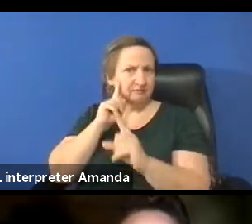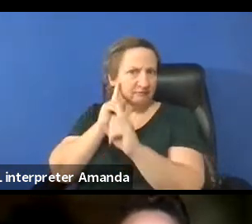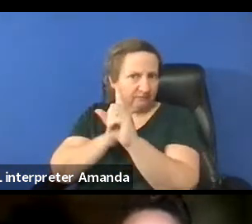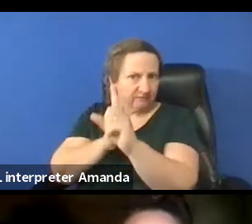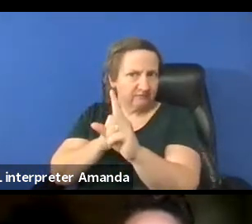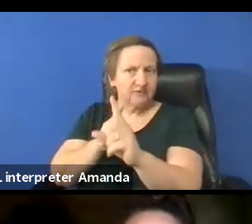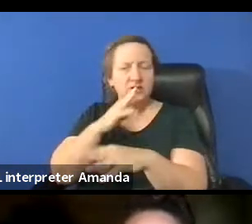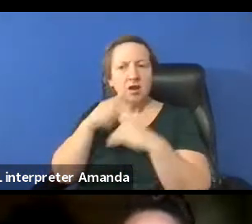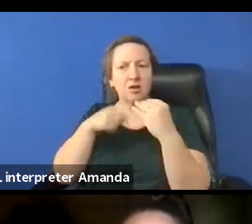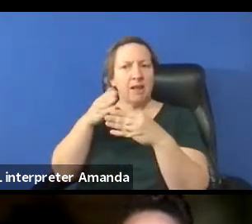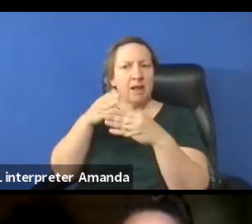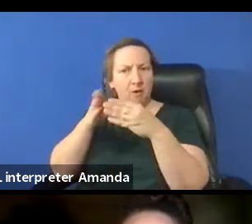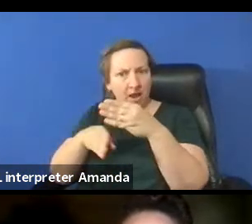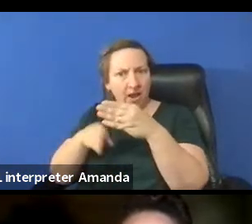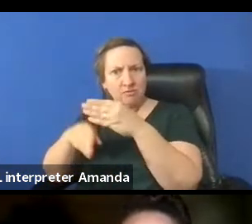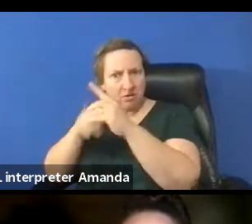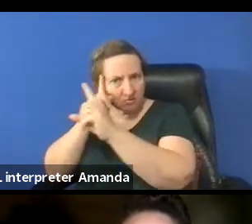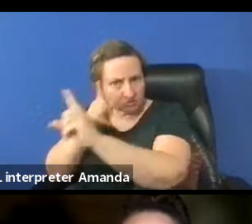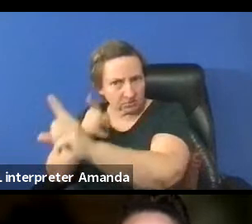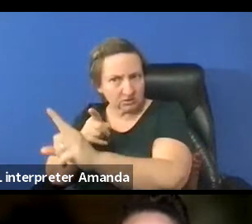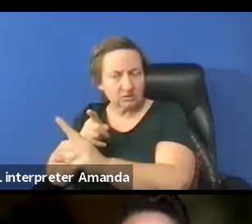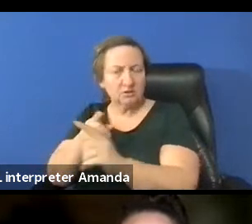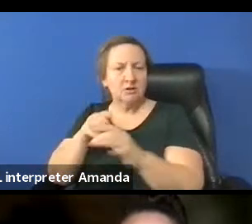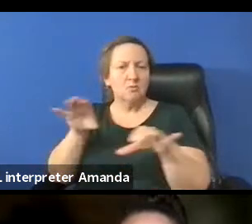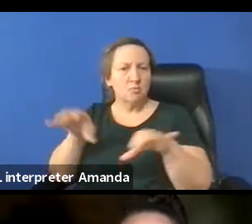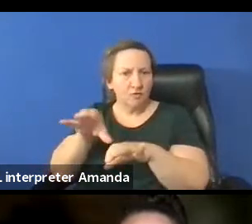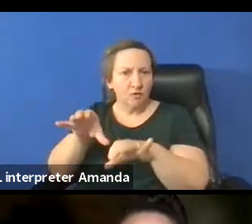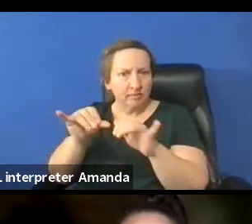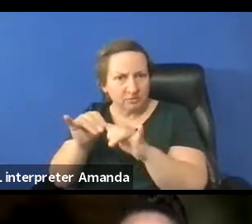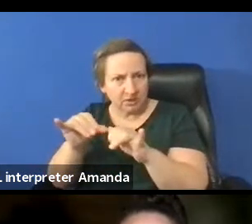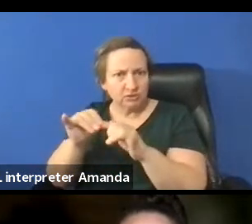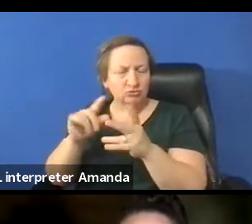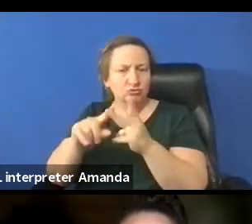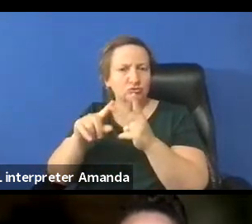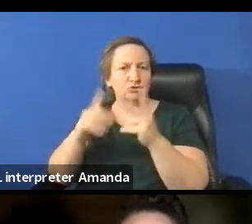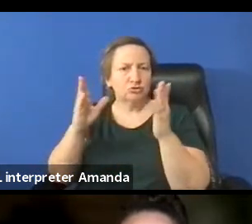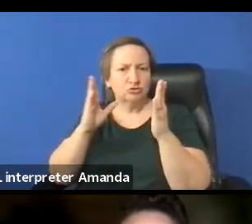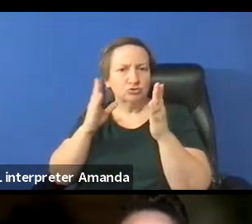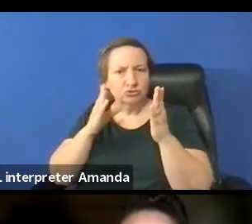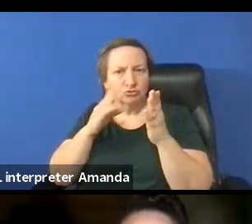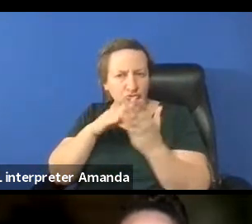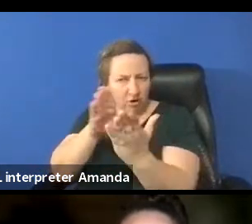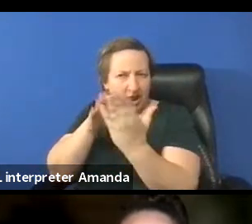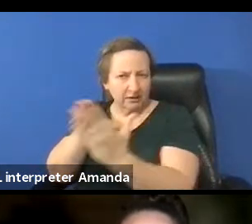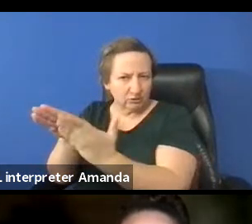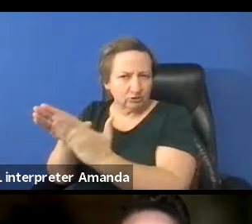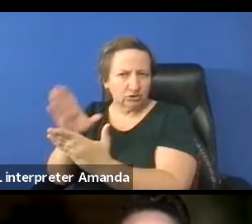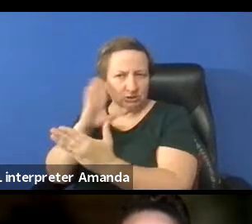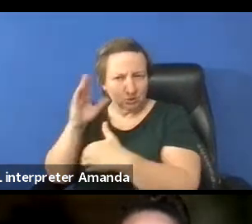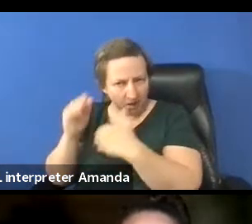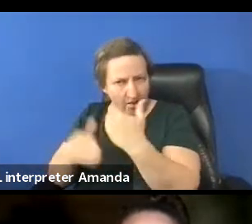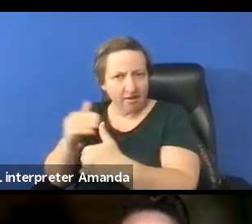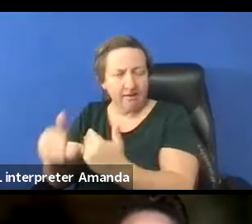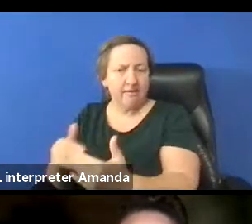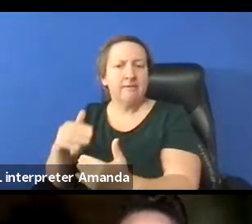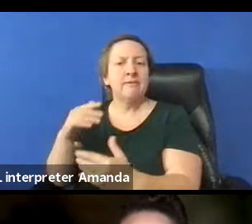about outcomes, performance measures, the strategies that we use to get there, and then the